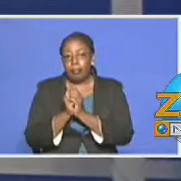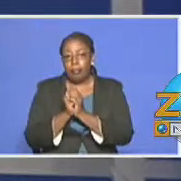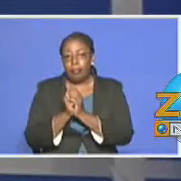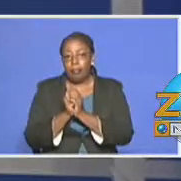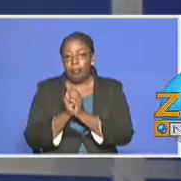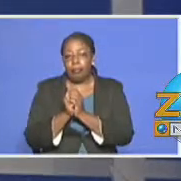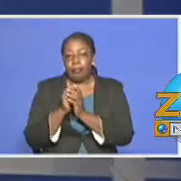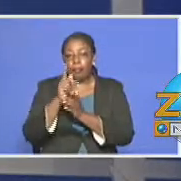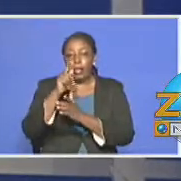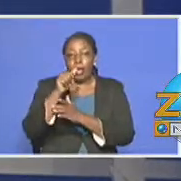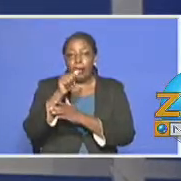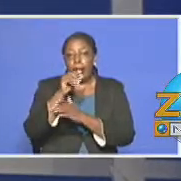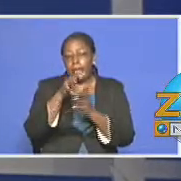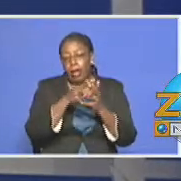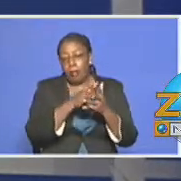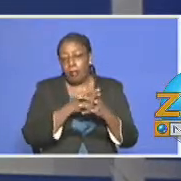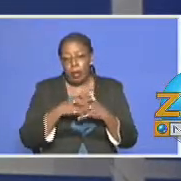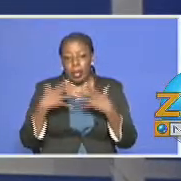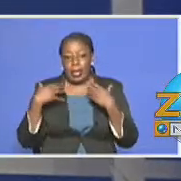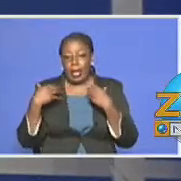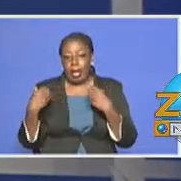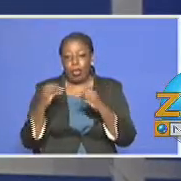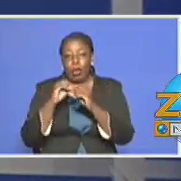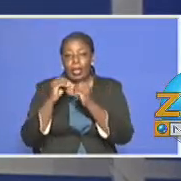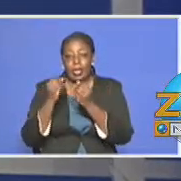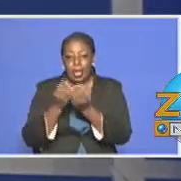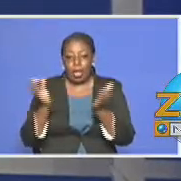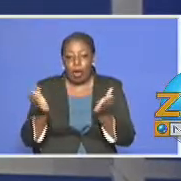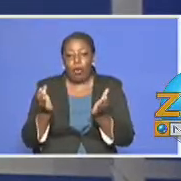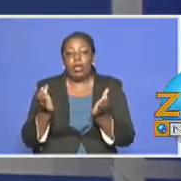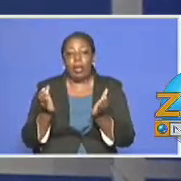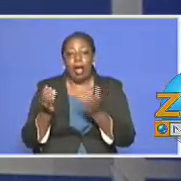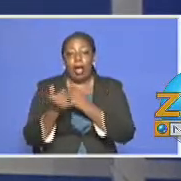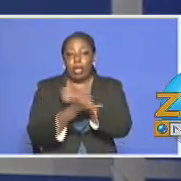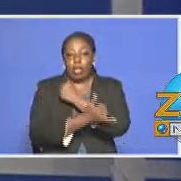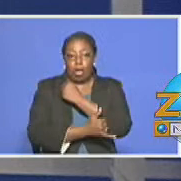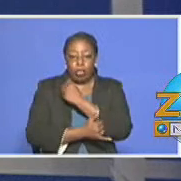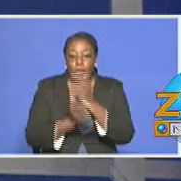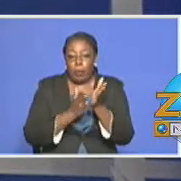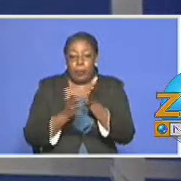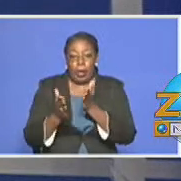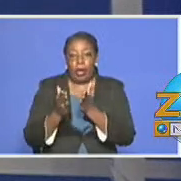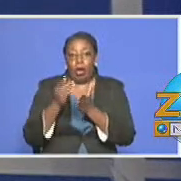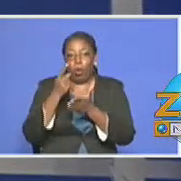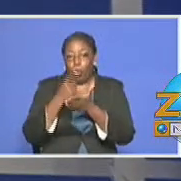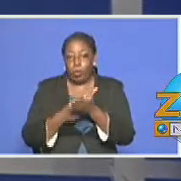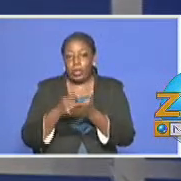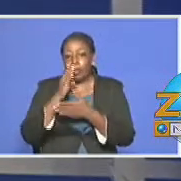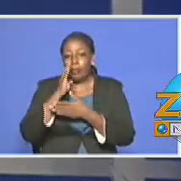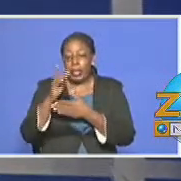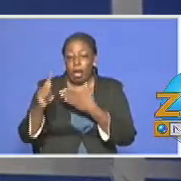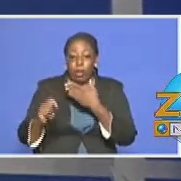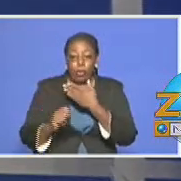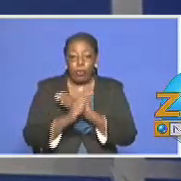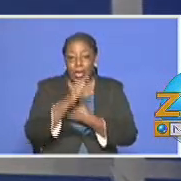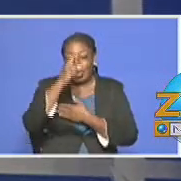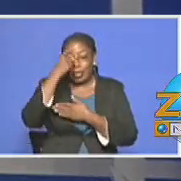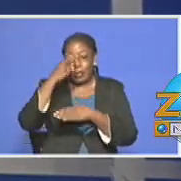Pan American Health Organization officials urging countries to prepare for what could become a dual threat this